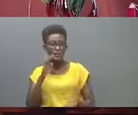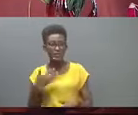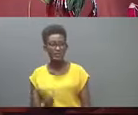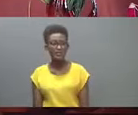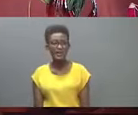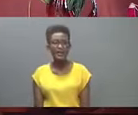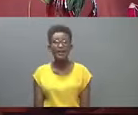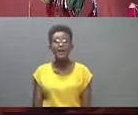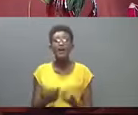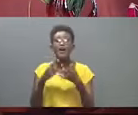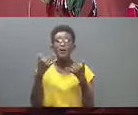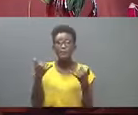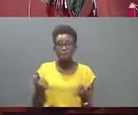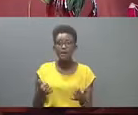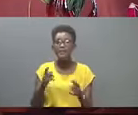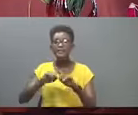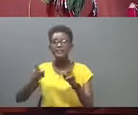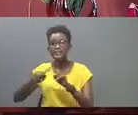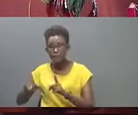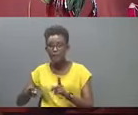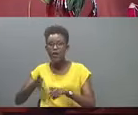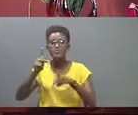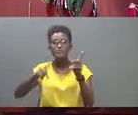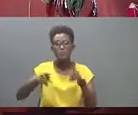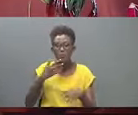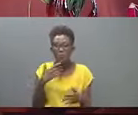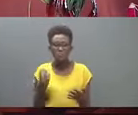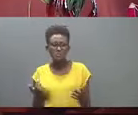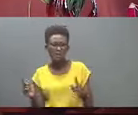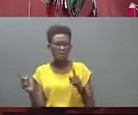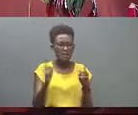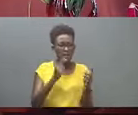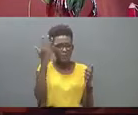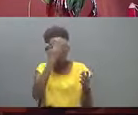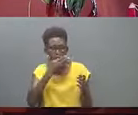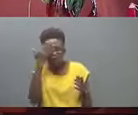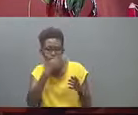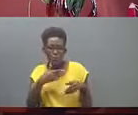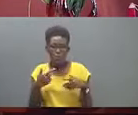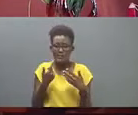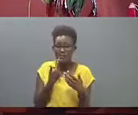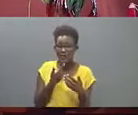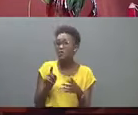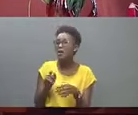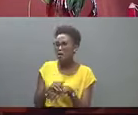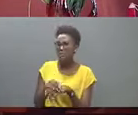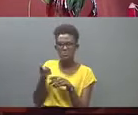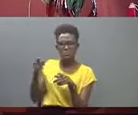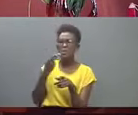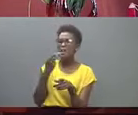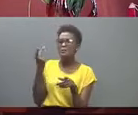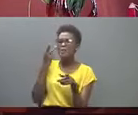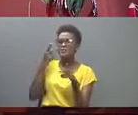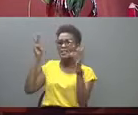puts on different attires to confuse himself, but the devil is the same.